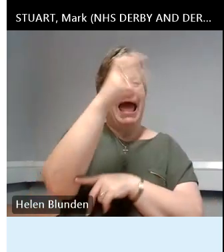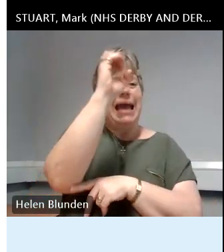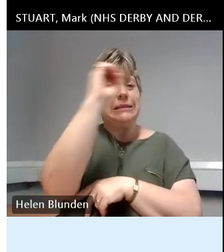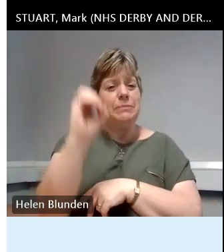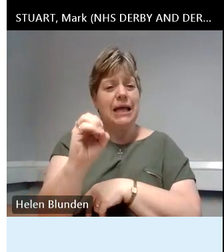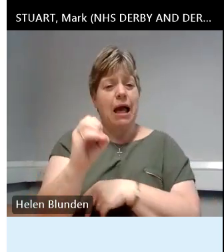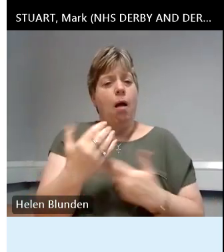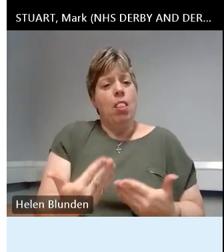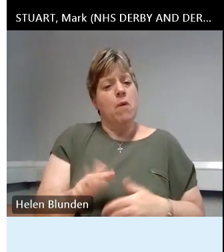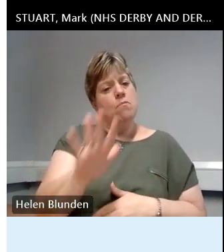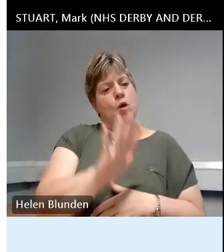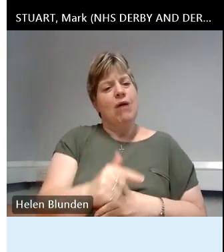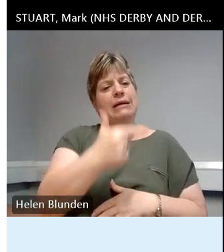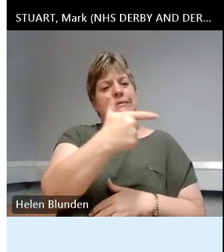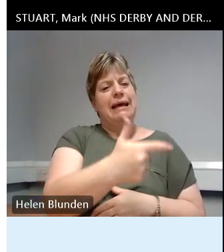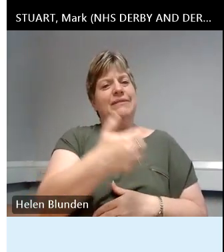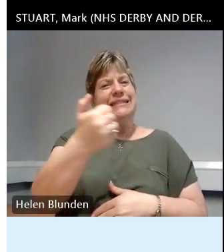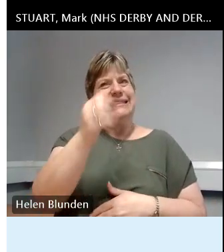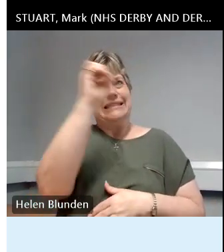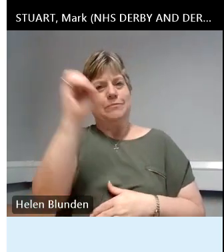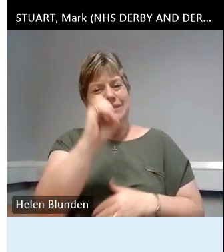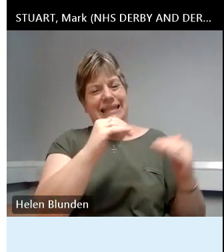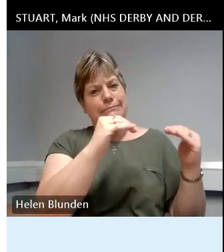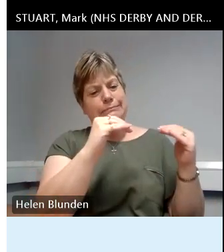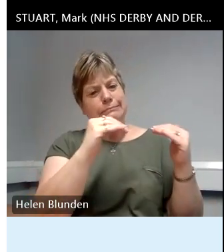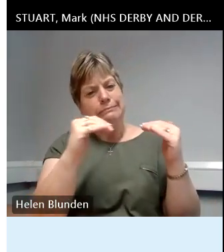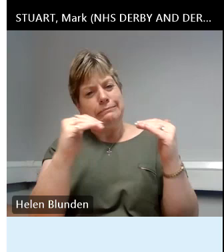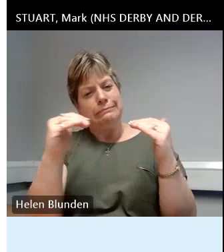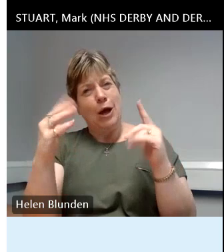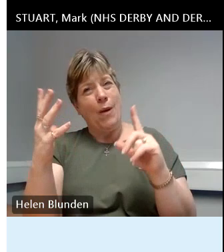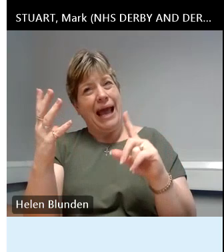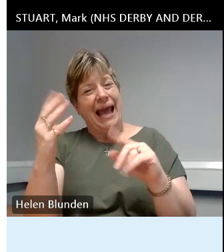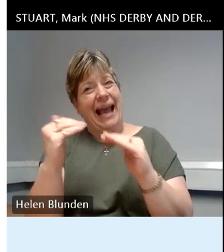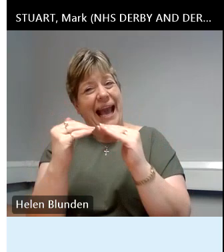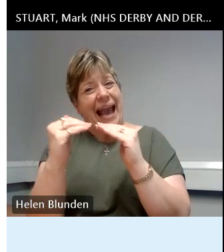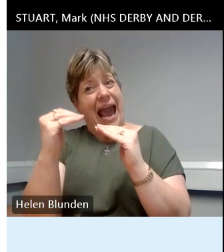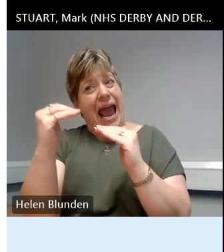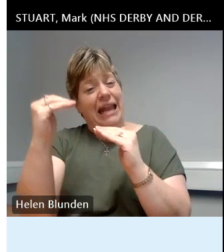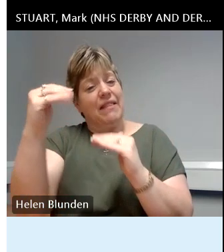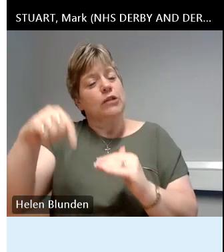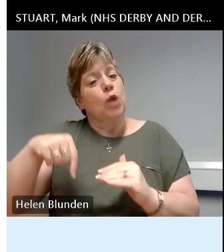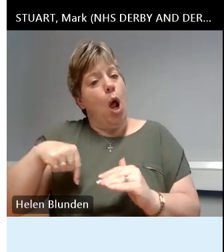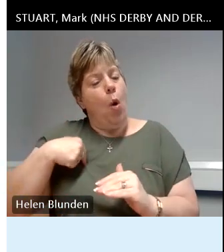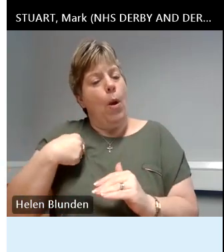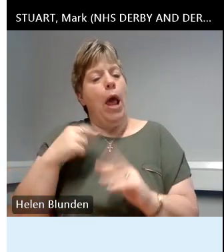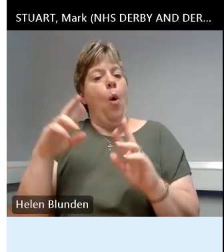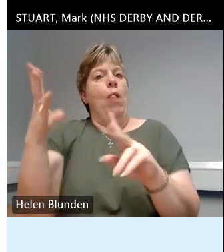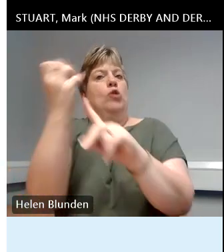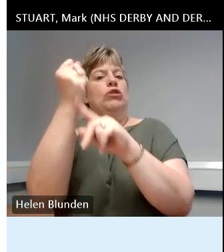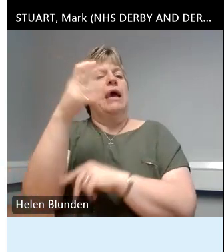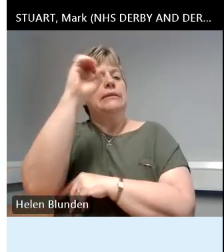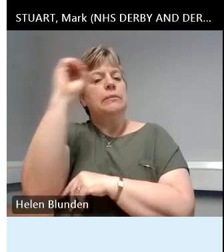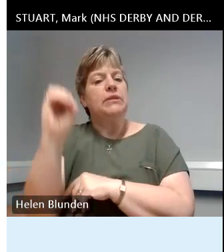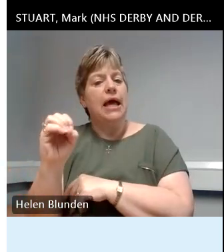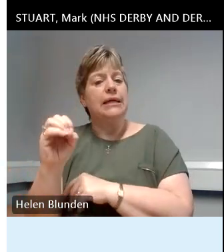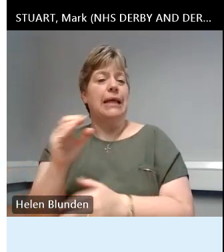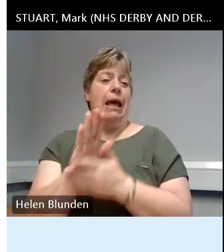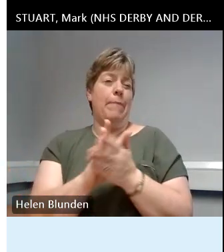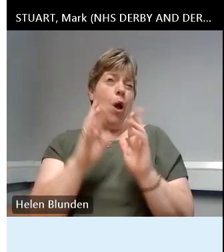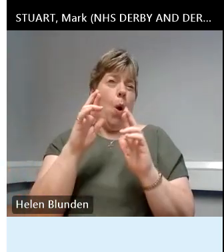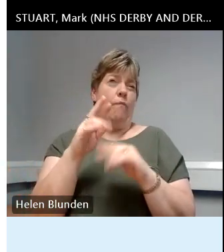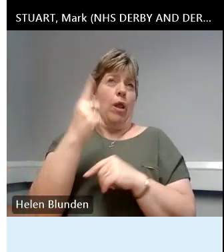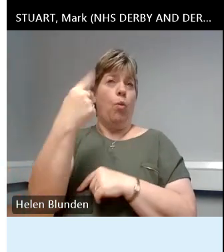around 76 pretty consistently at the minute. So we're getting there slowly but surely. And this would see around 180